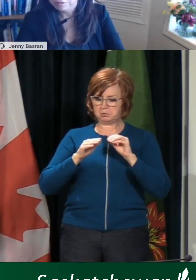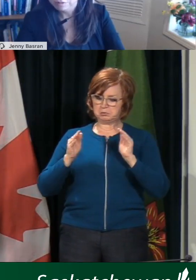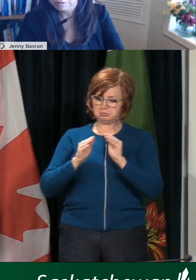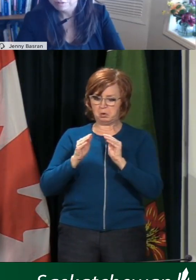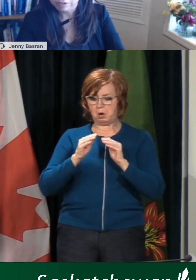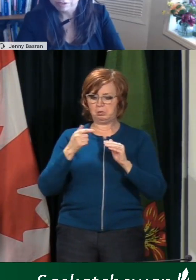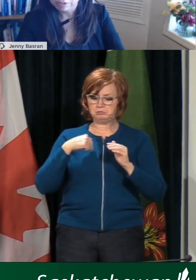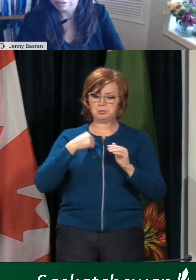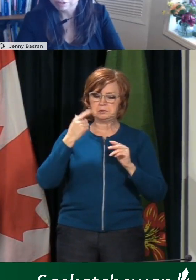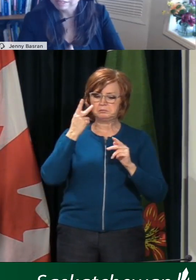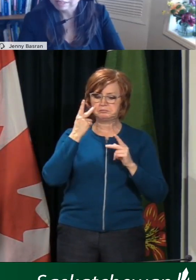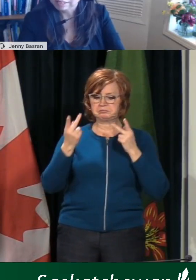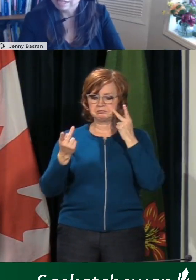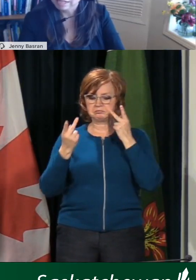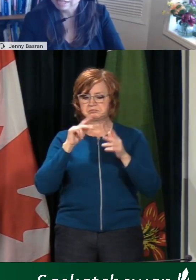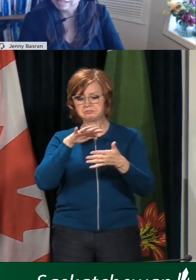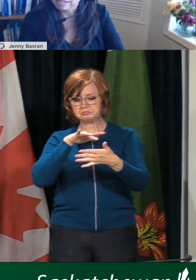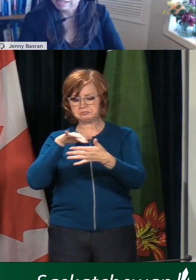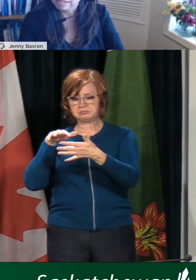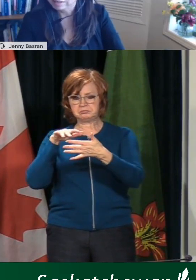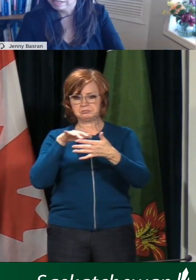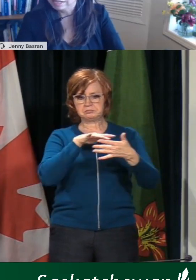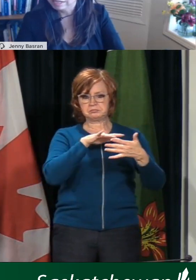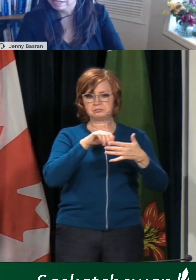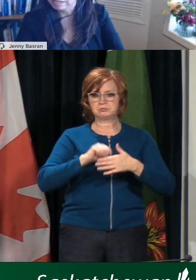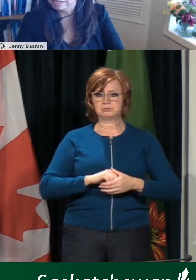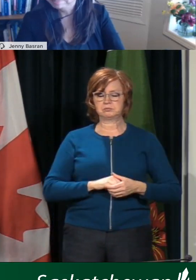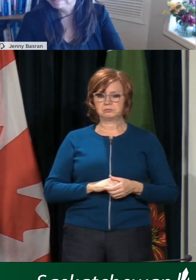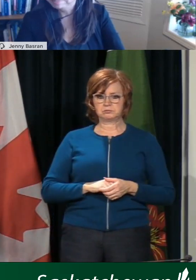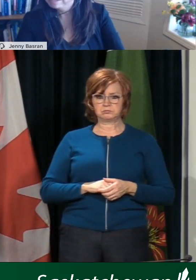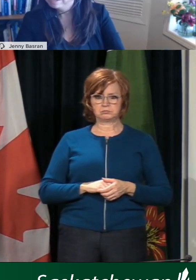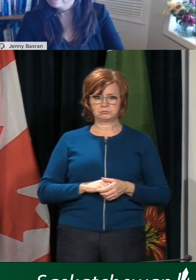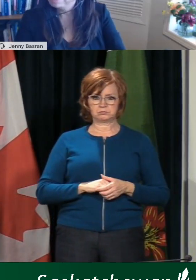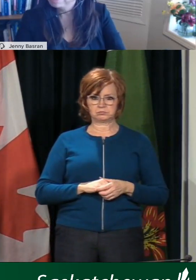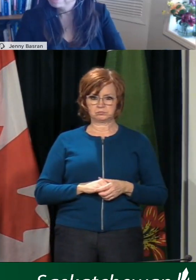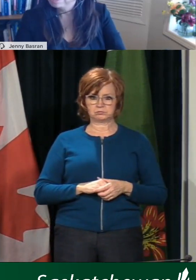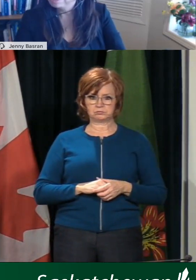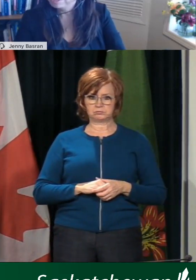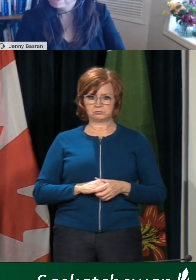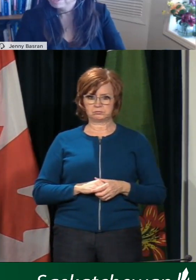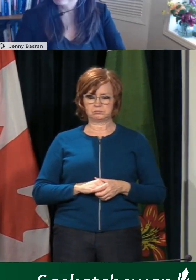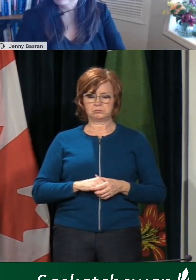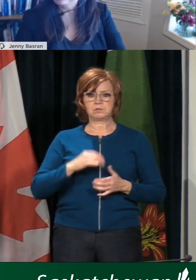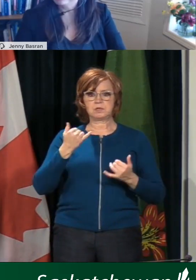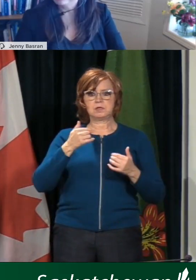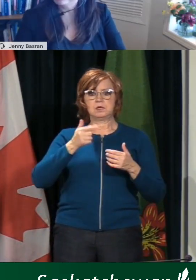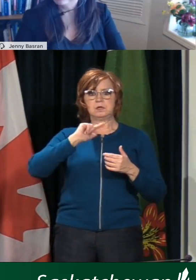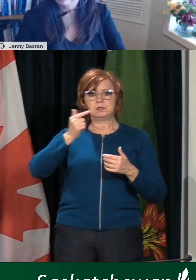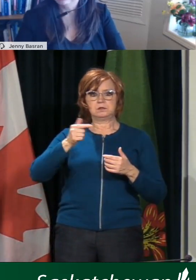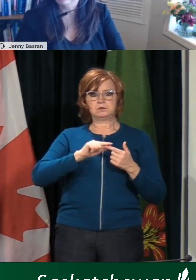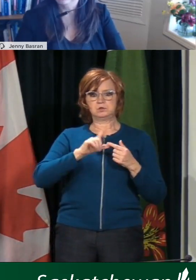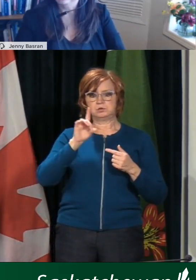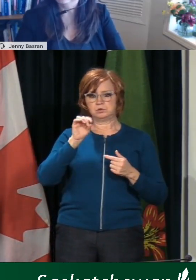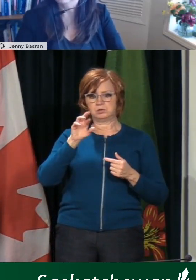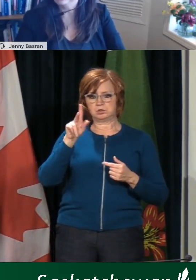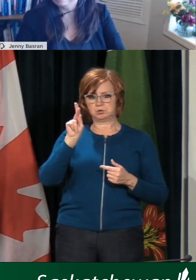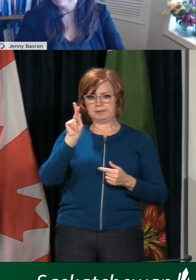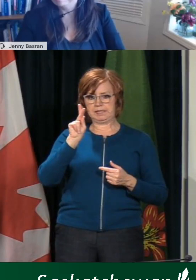the public during this dance phase of the hammer and the dance. I think I'll pass it on to Dr.